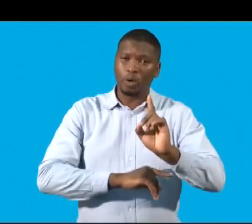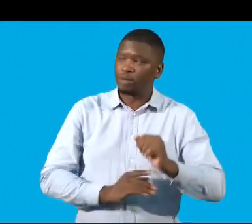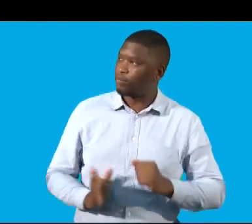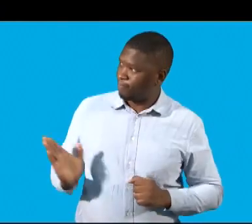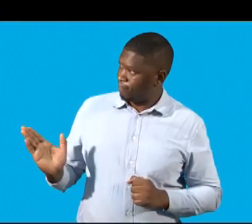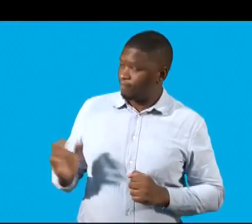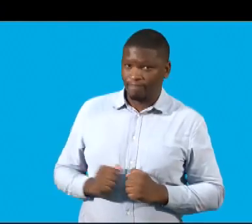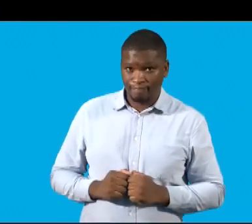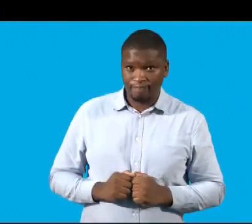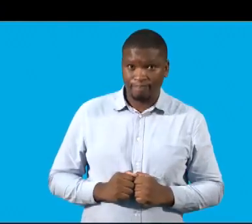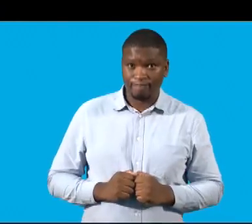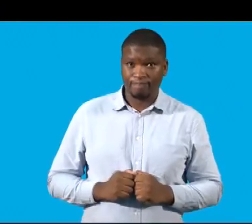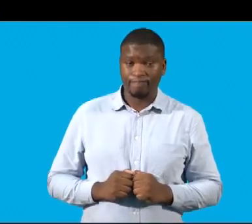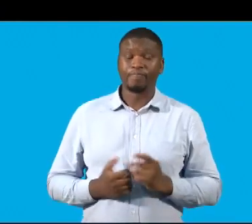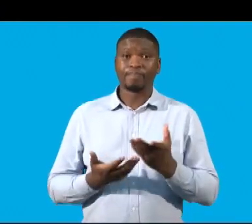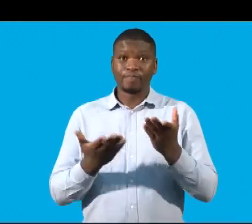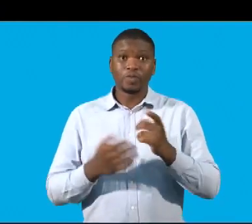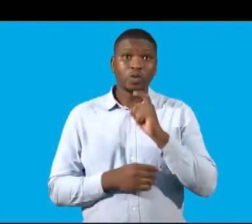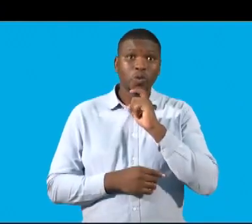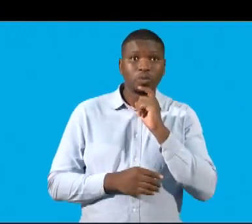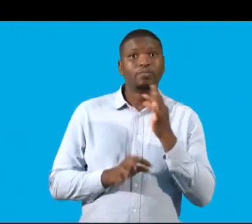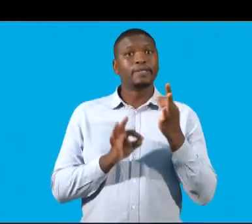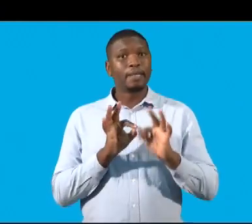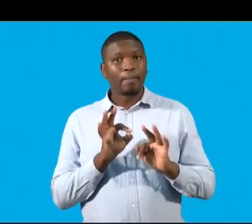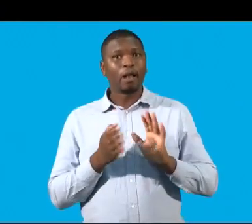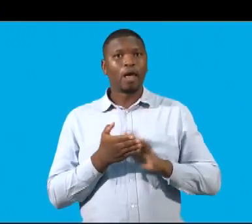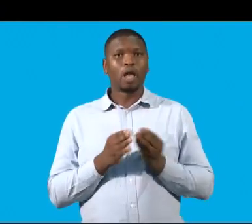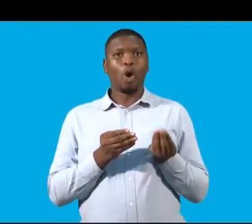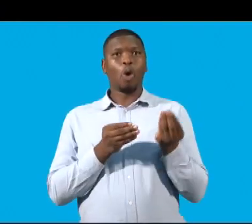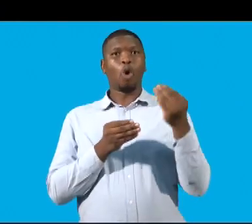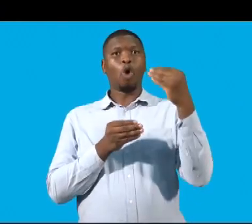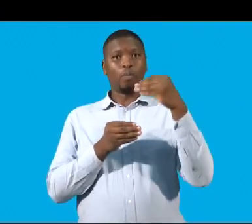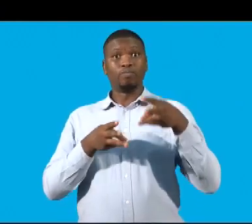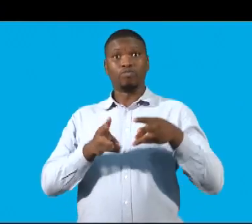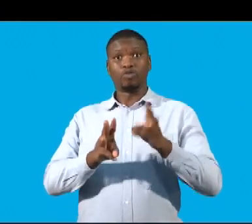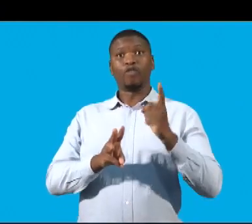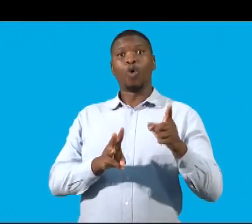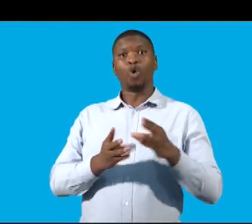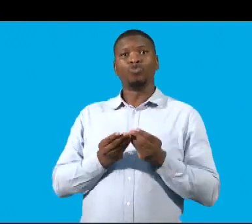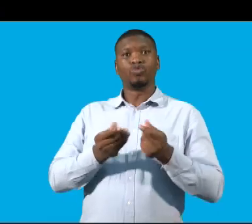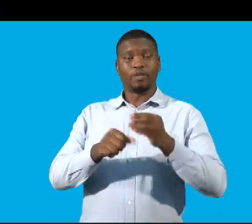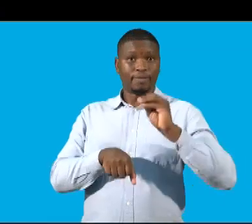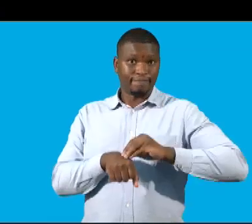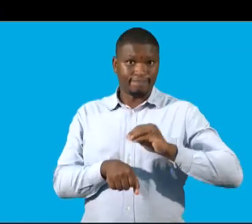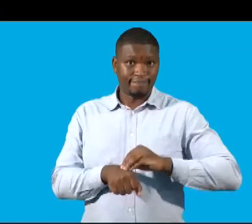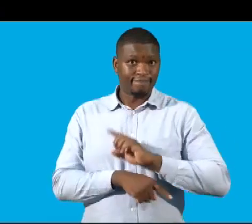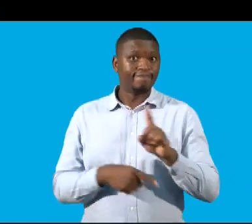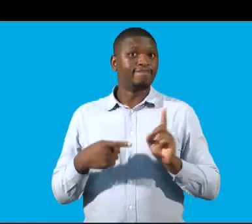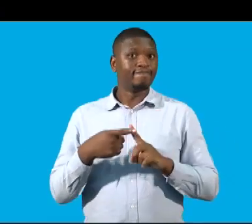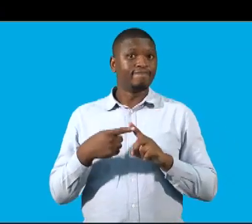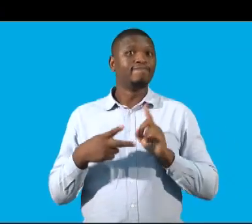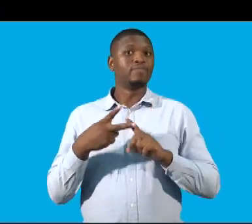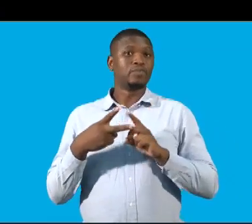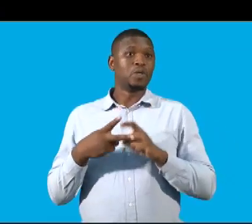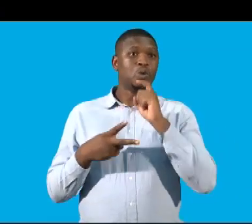lesson. Using the simple and compound growth formula to solve problems, using the simple and